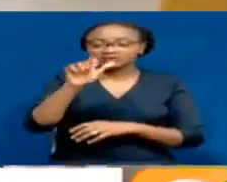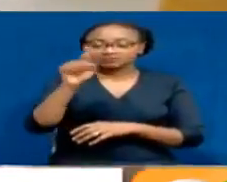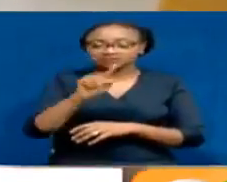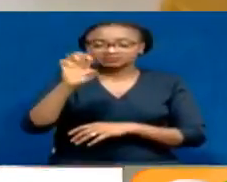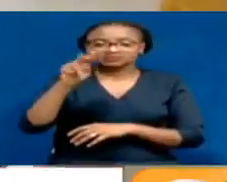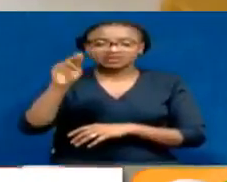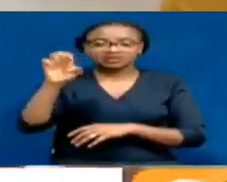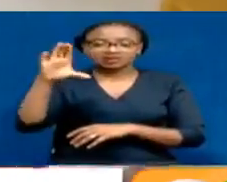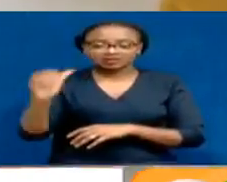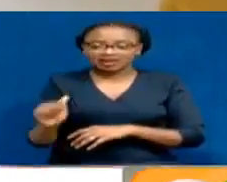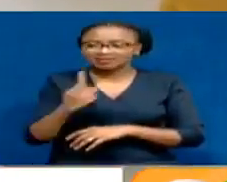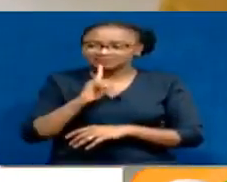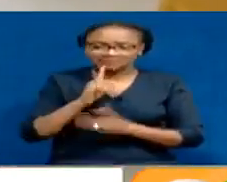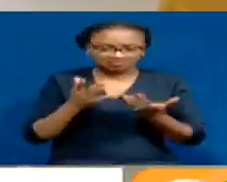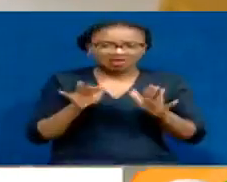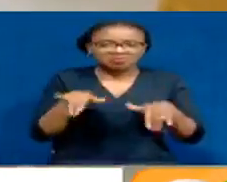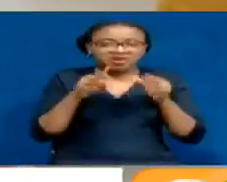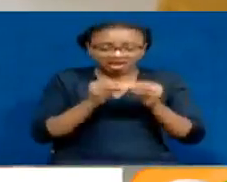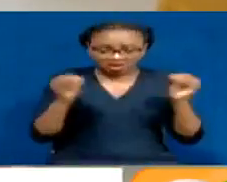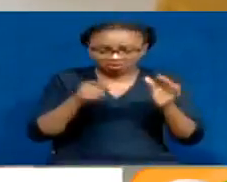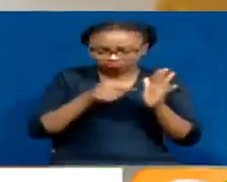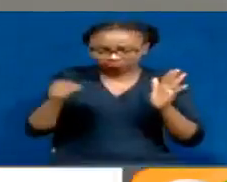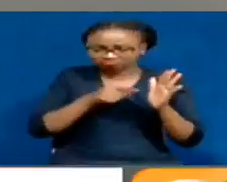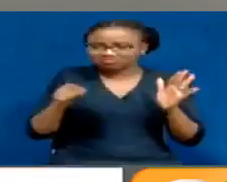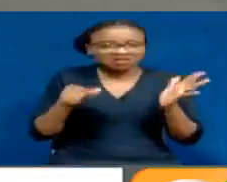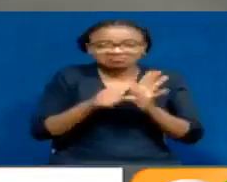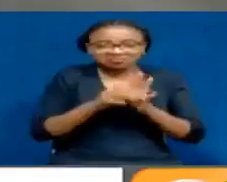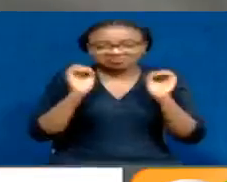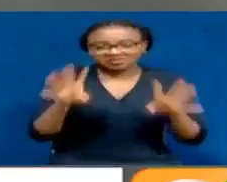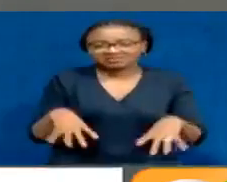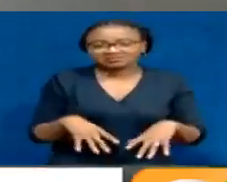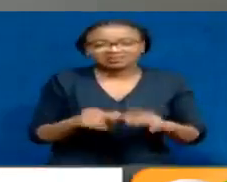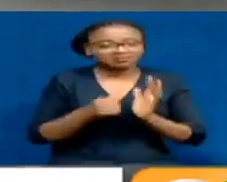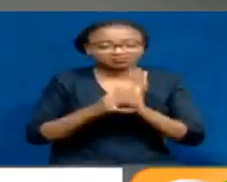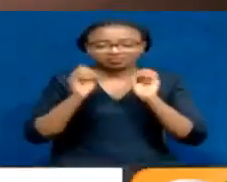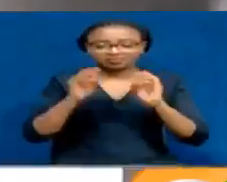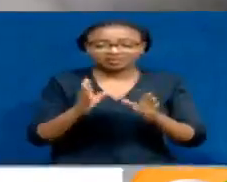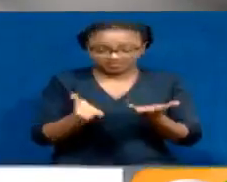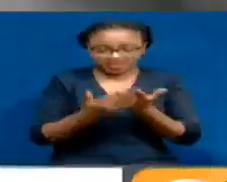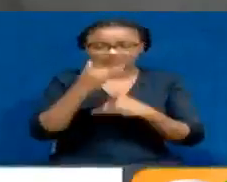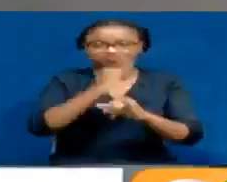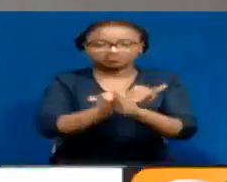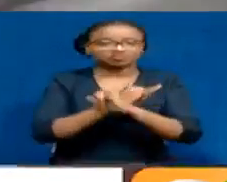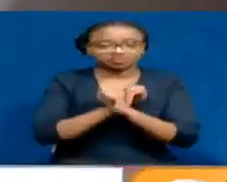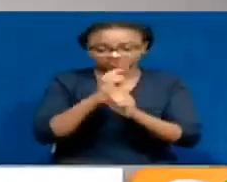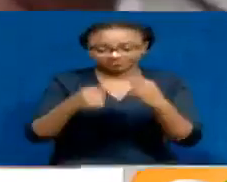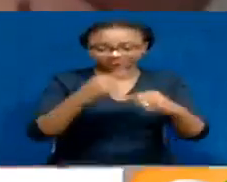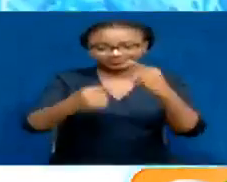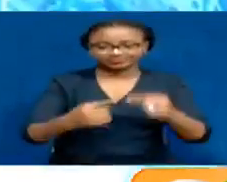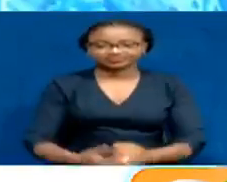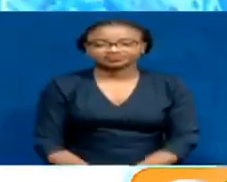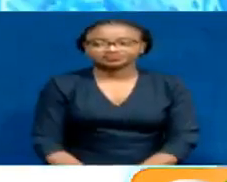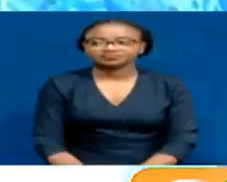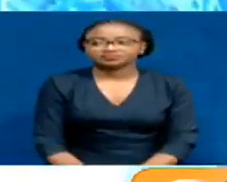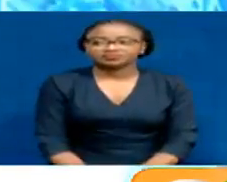long interval between the first and second doses does not compromise the immune response after a late second